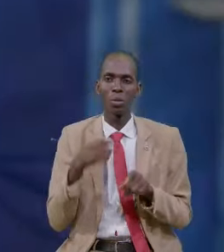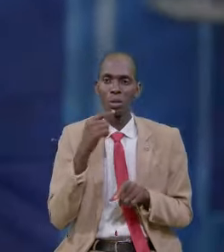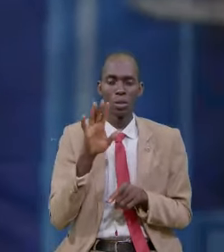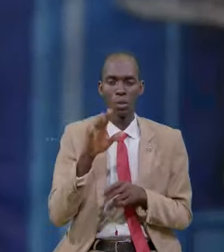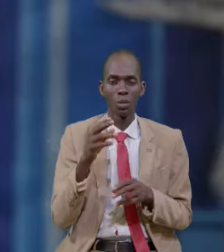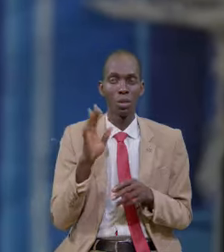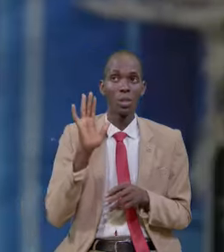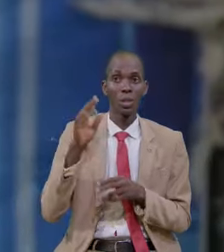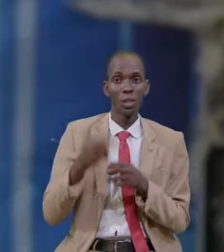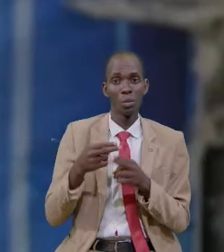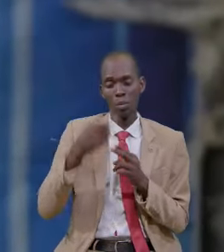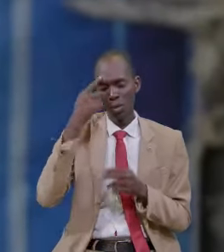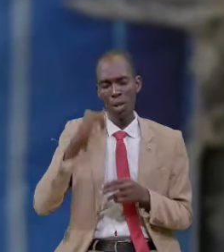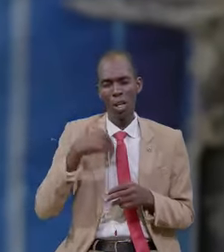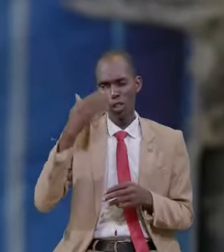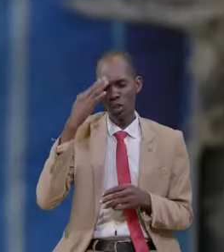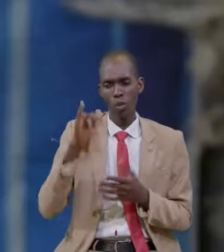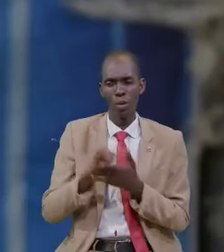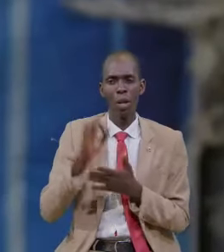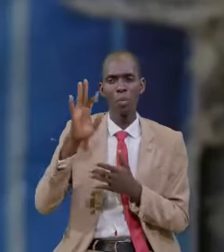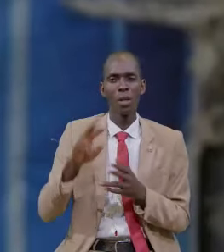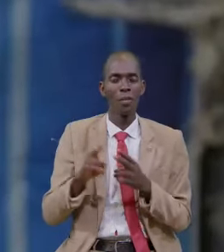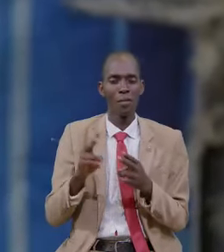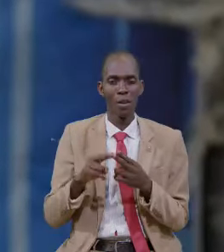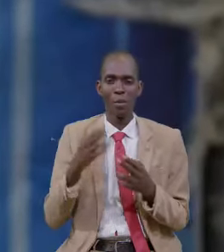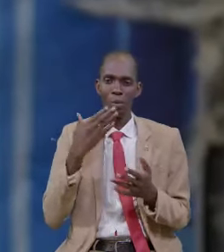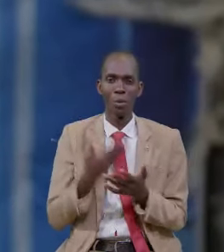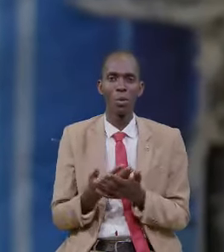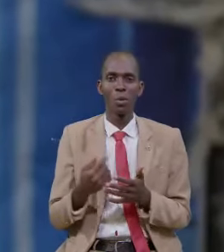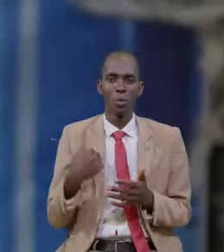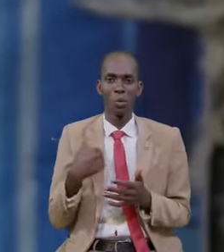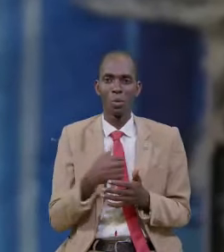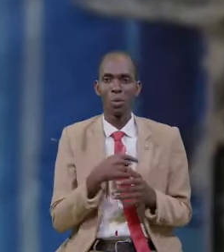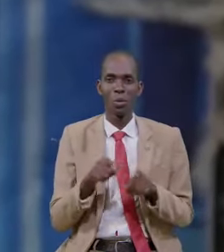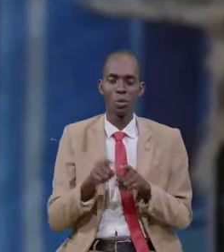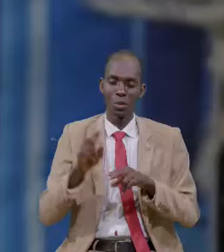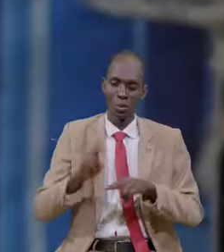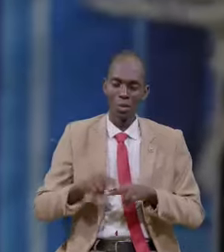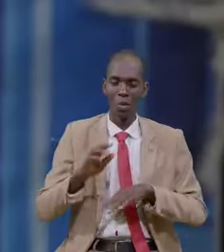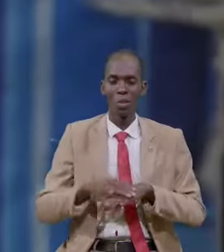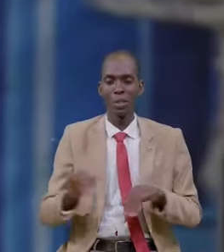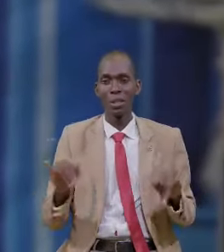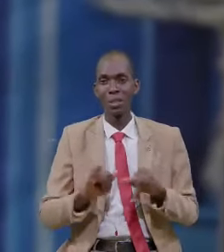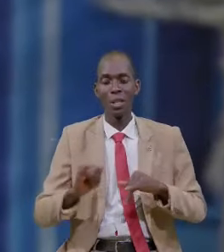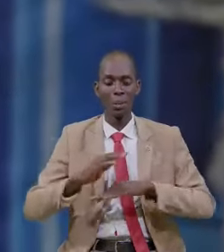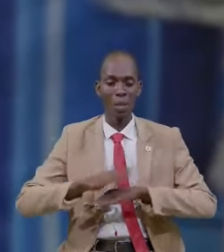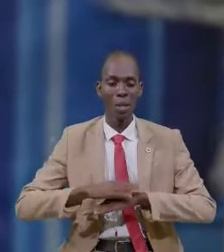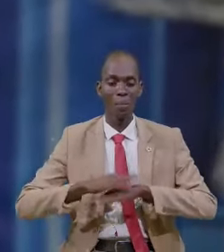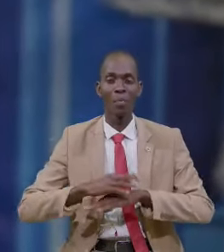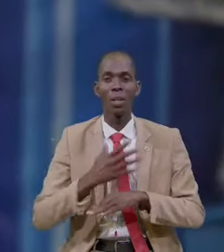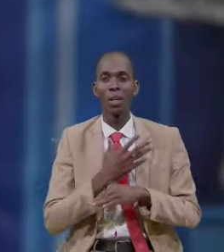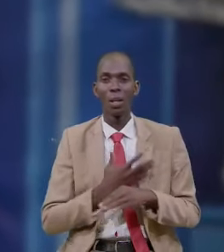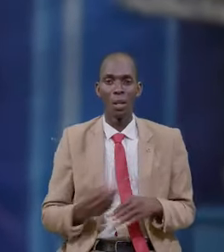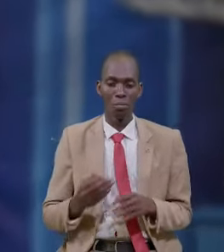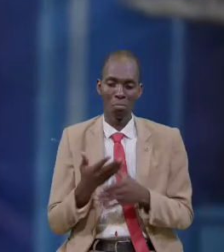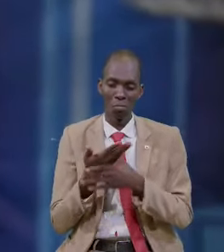him very well. And we even, you know, sat on the same table and we shared notes